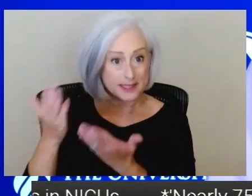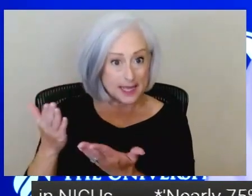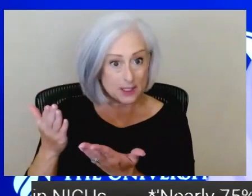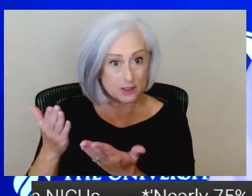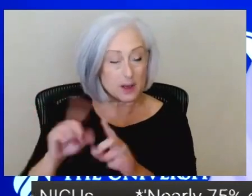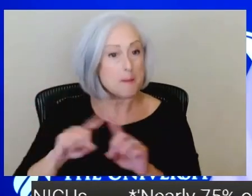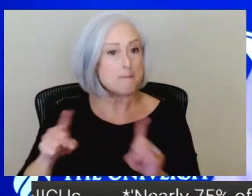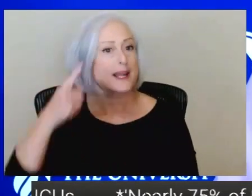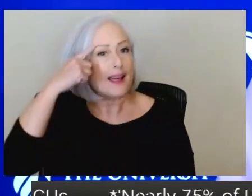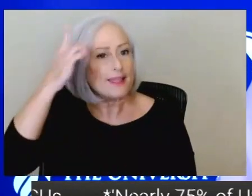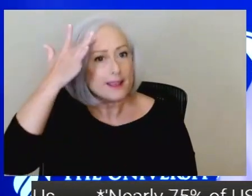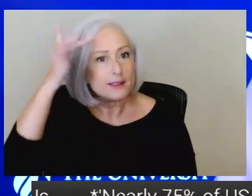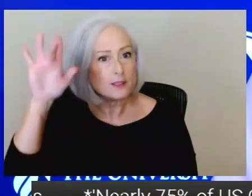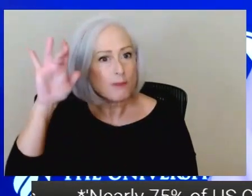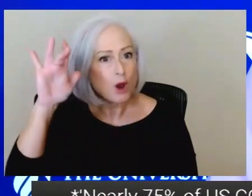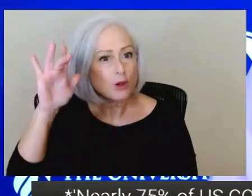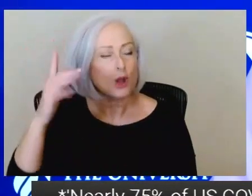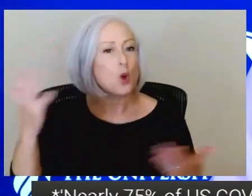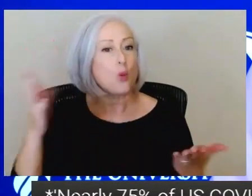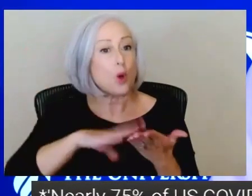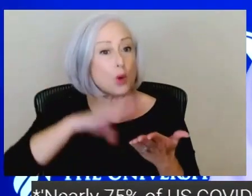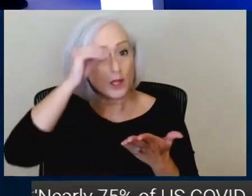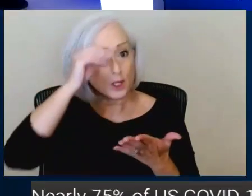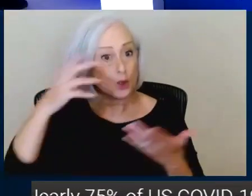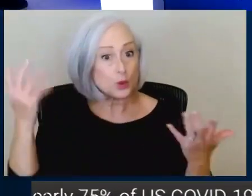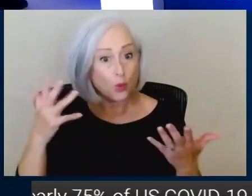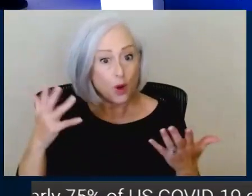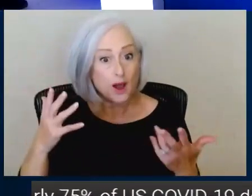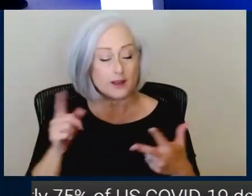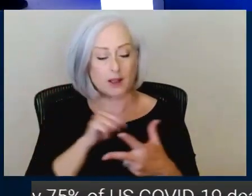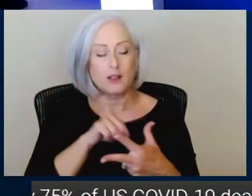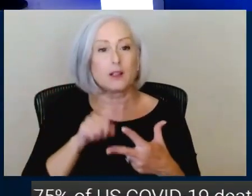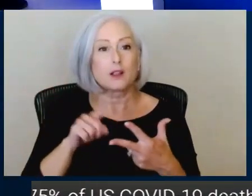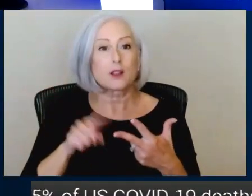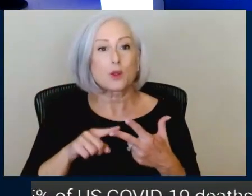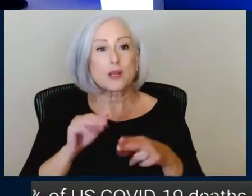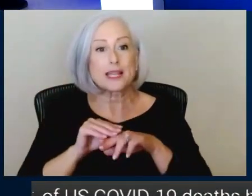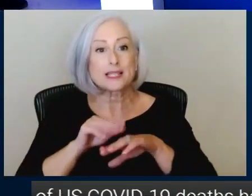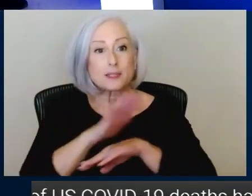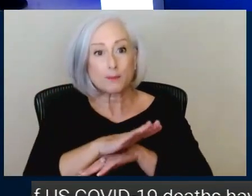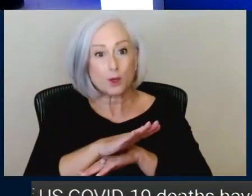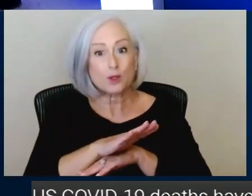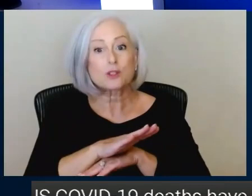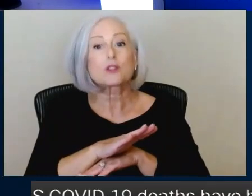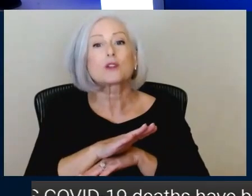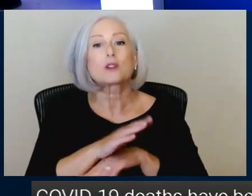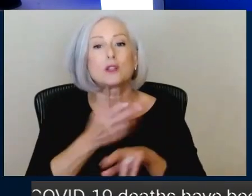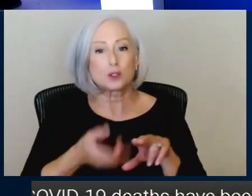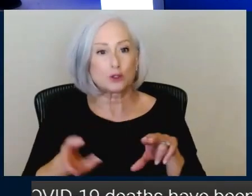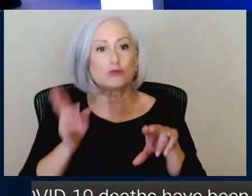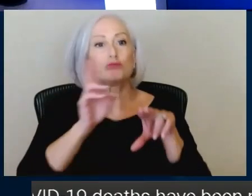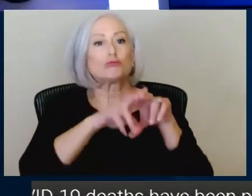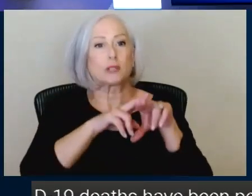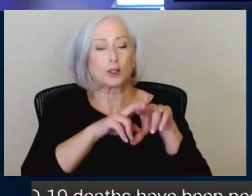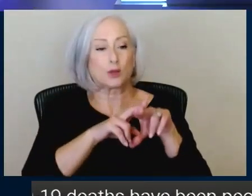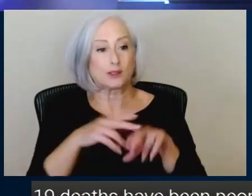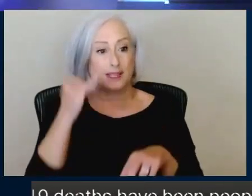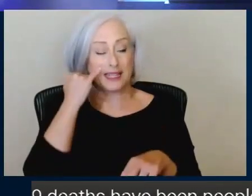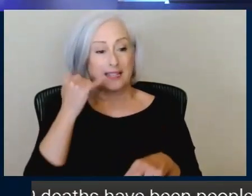learned throughout this pandemic is it's really those 3 exposures to spike. If your children haven't been infected, if they